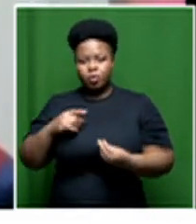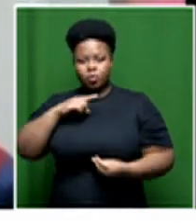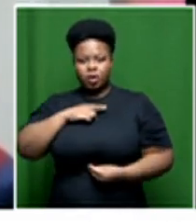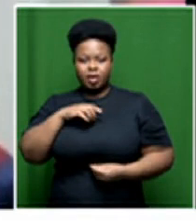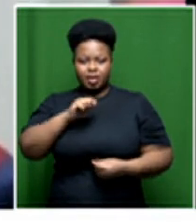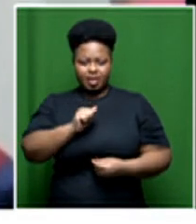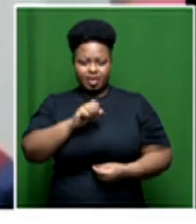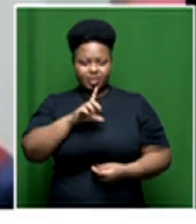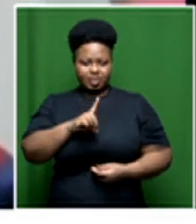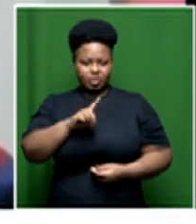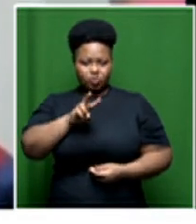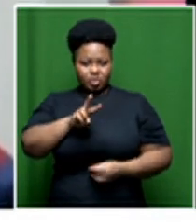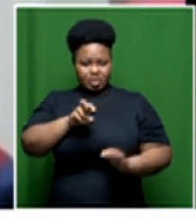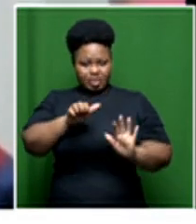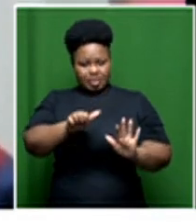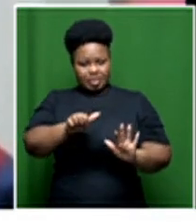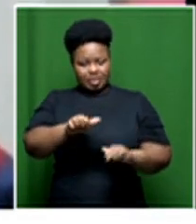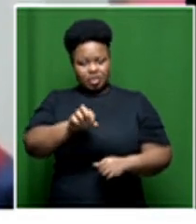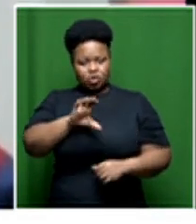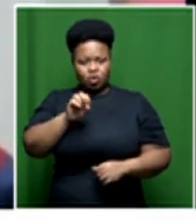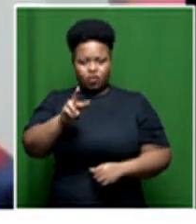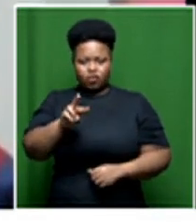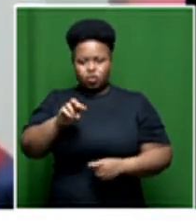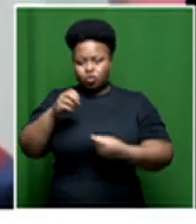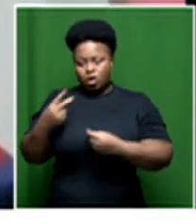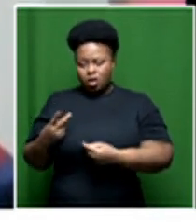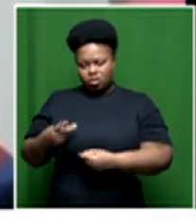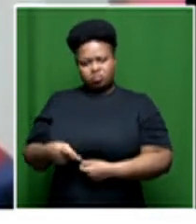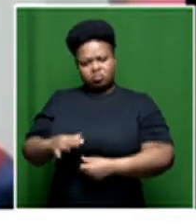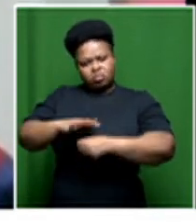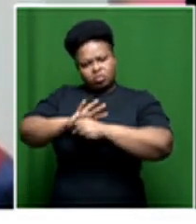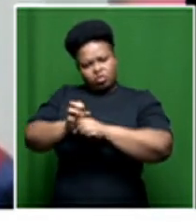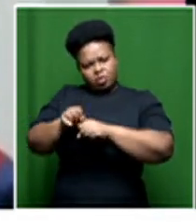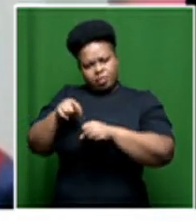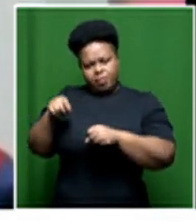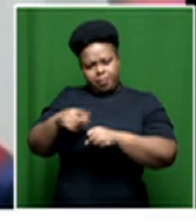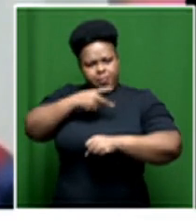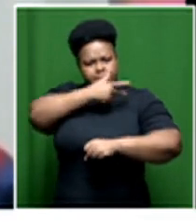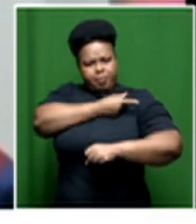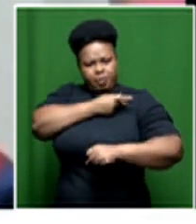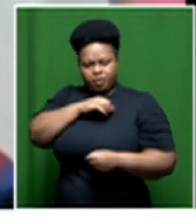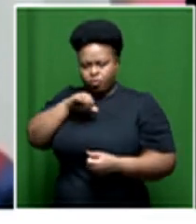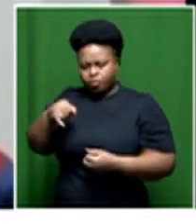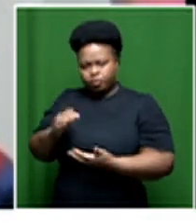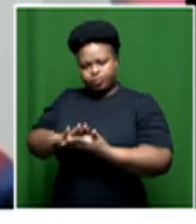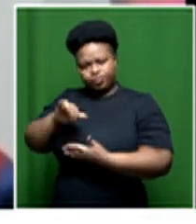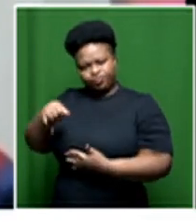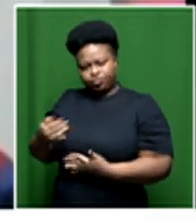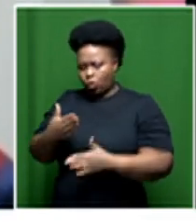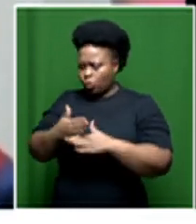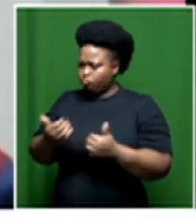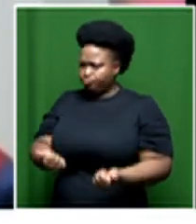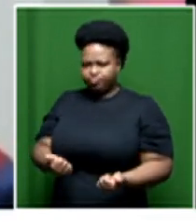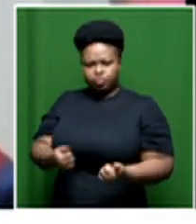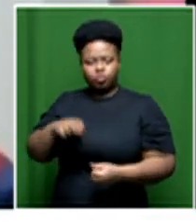AD26 COVID-2, that is coming from Johnson & Johnson, has been proven to be working. It's 100% protection